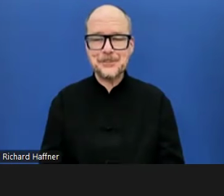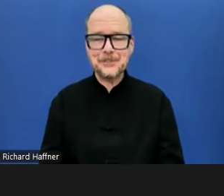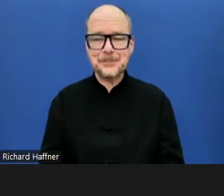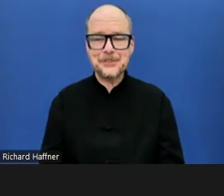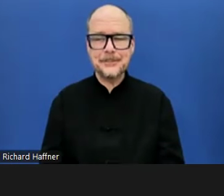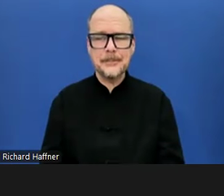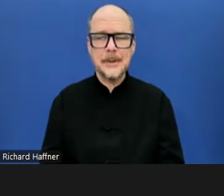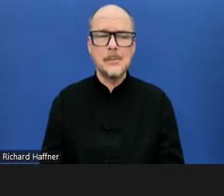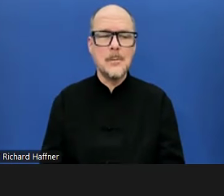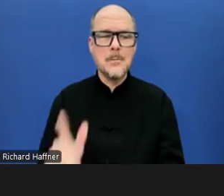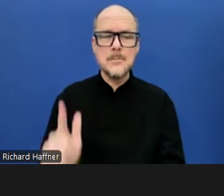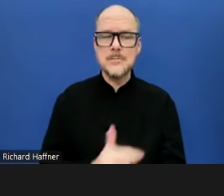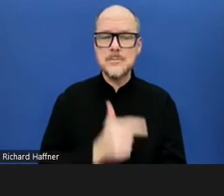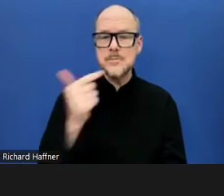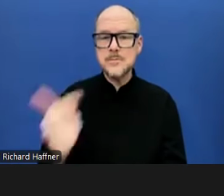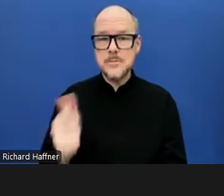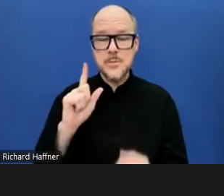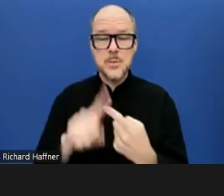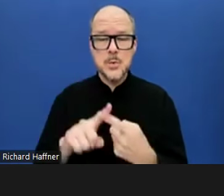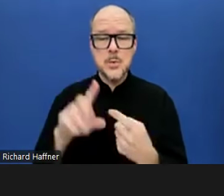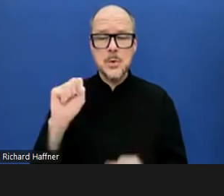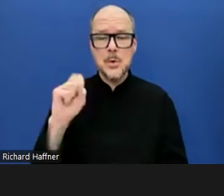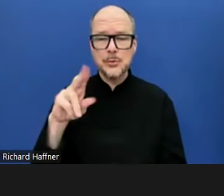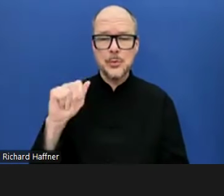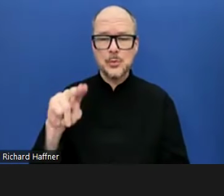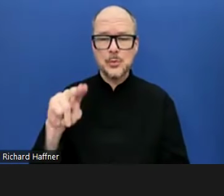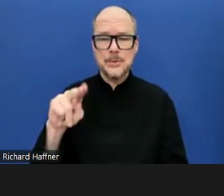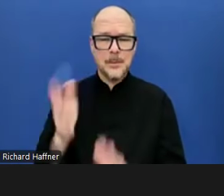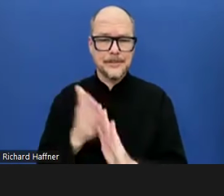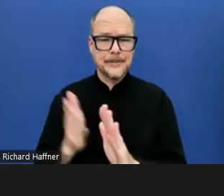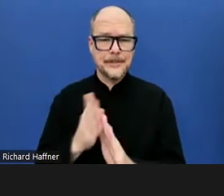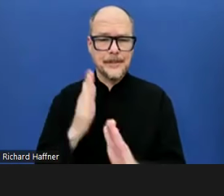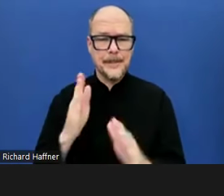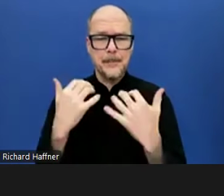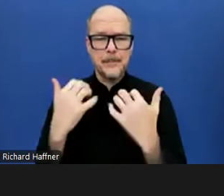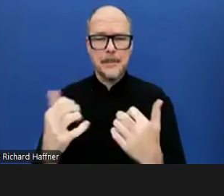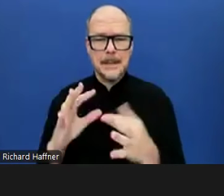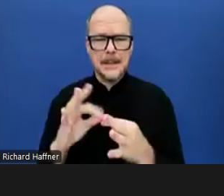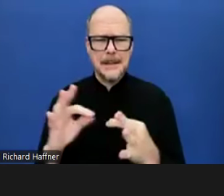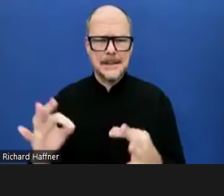I will hand it over to Susan Formaker to manage public comment. Okay.